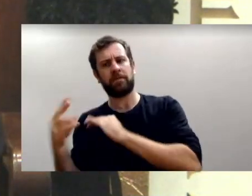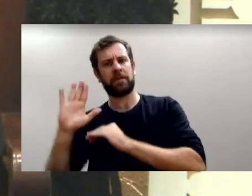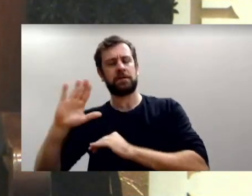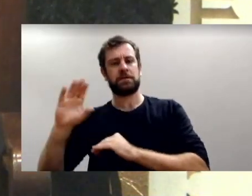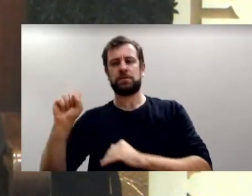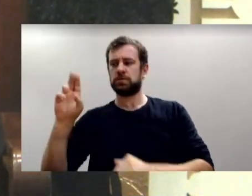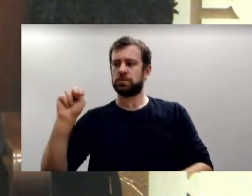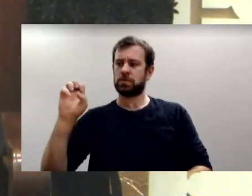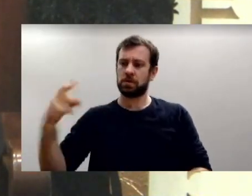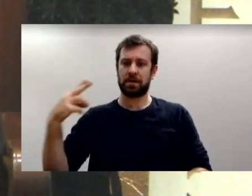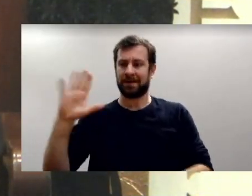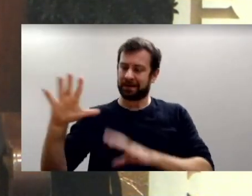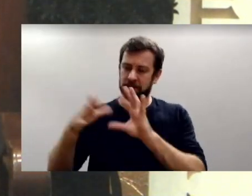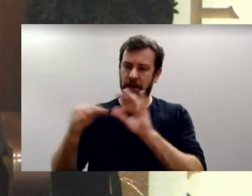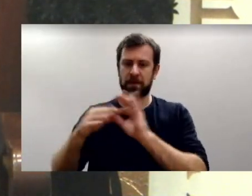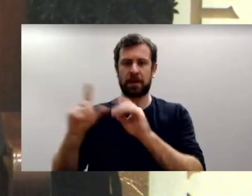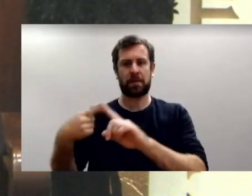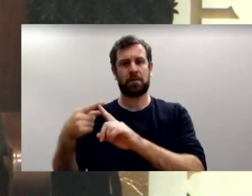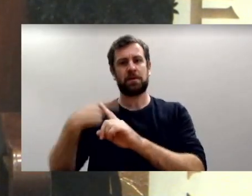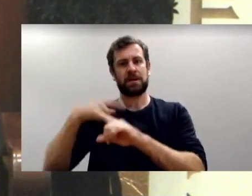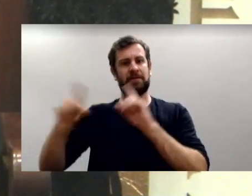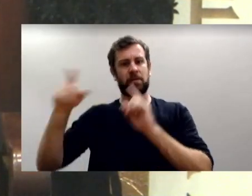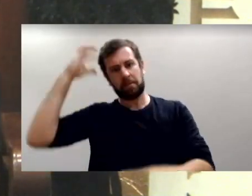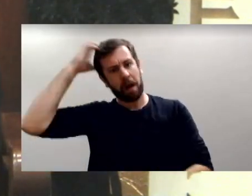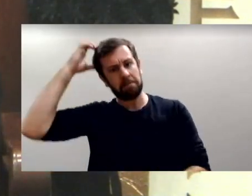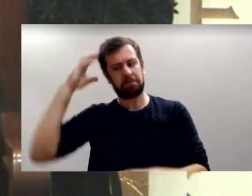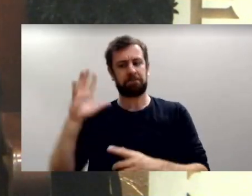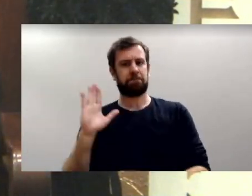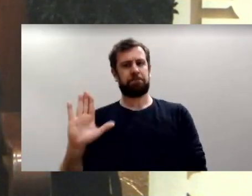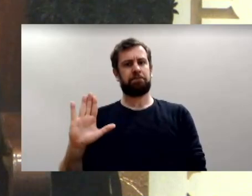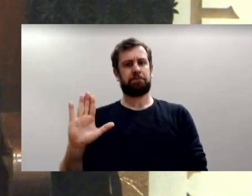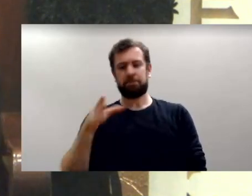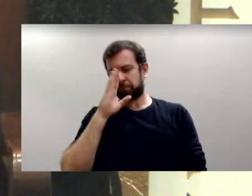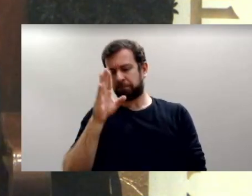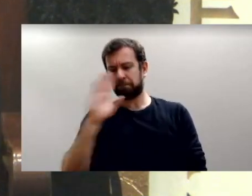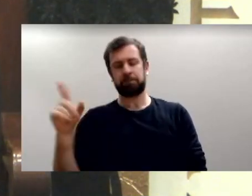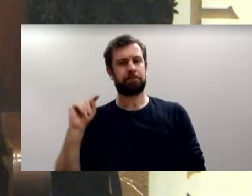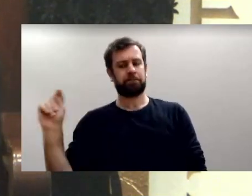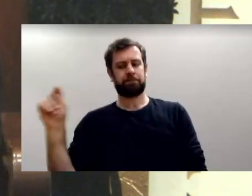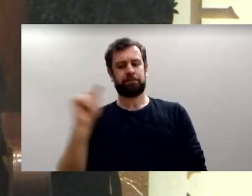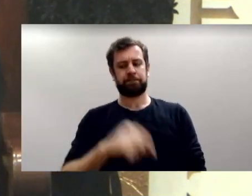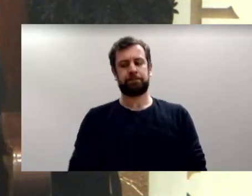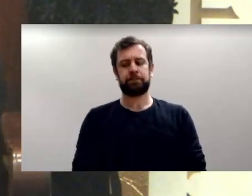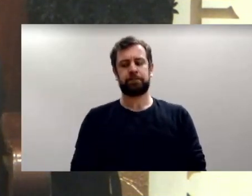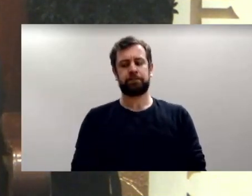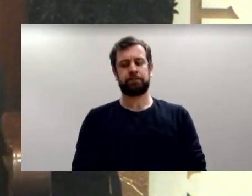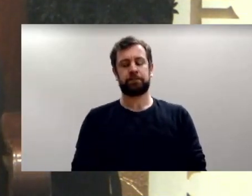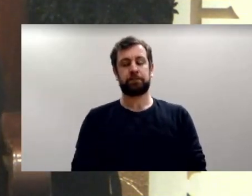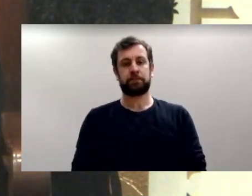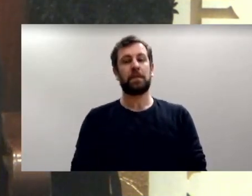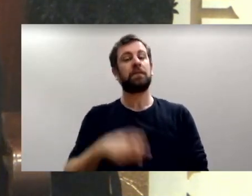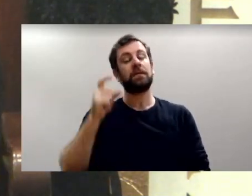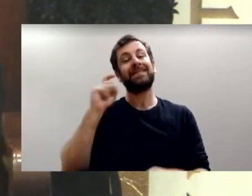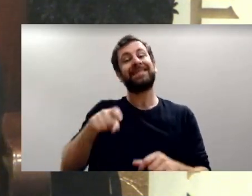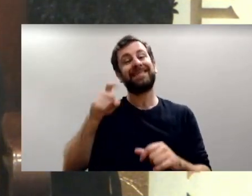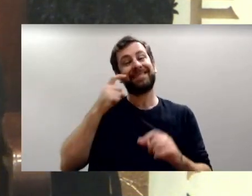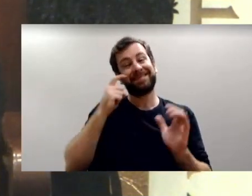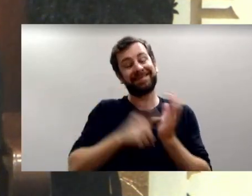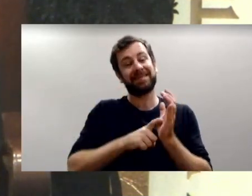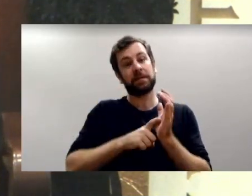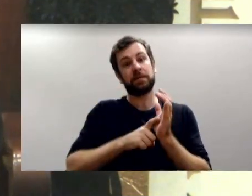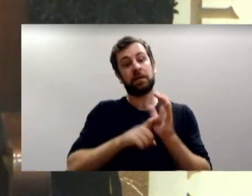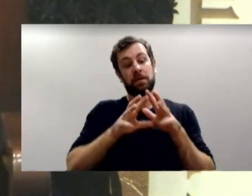Prophet, the sayings of the Imams? And that is where we have to realize that Islam is not just the Qur'an. It is